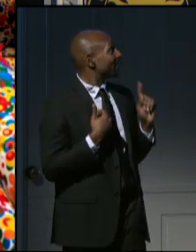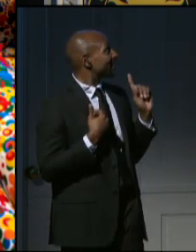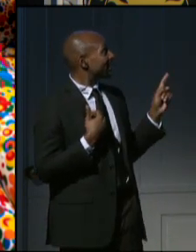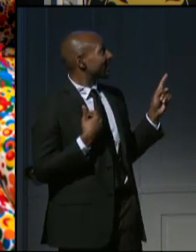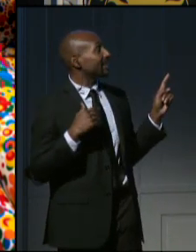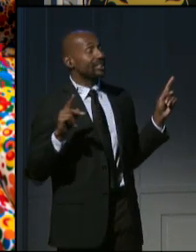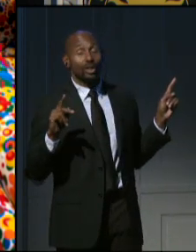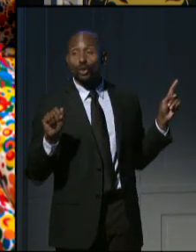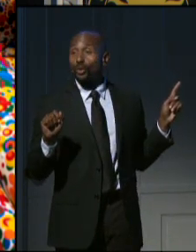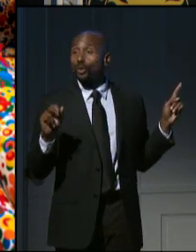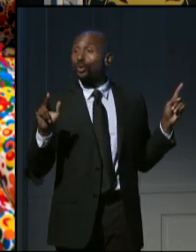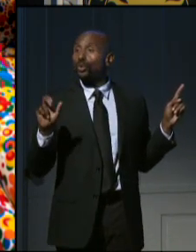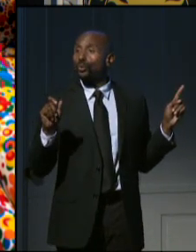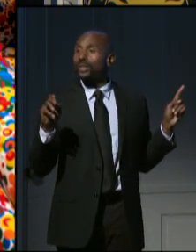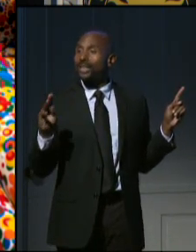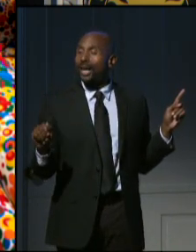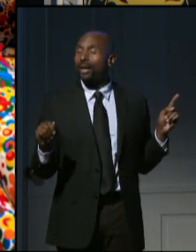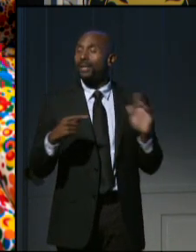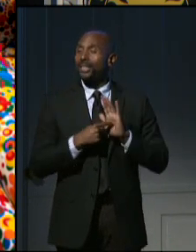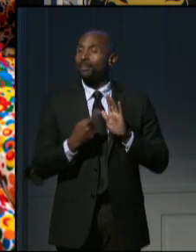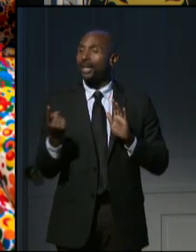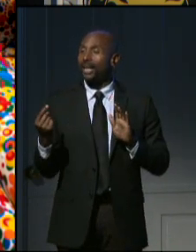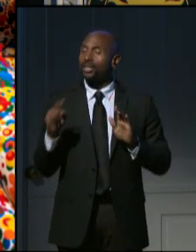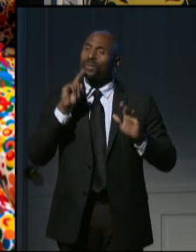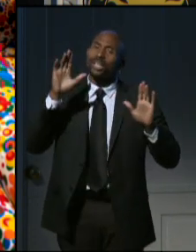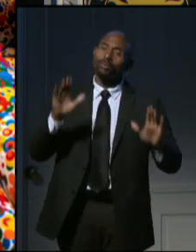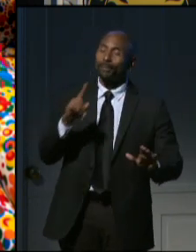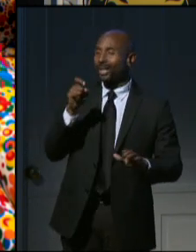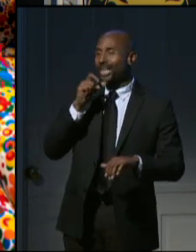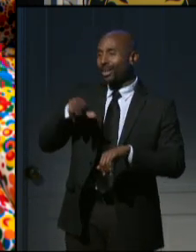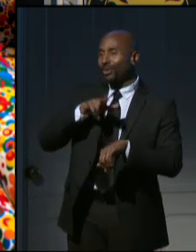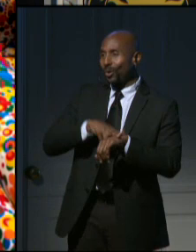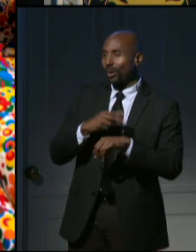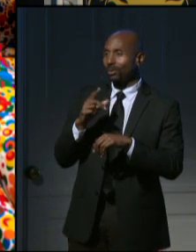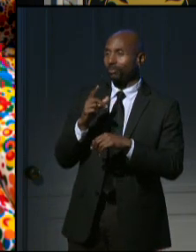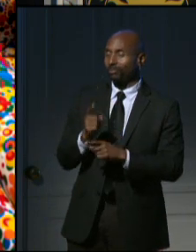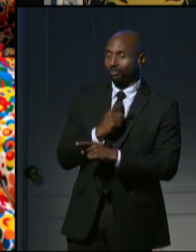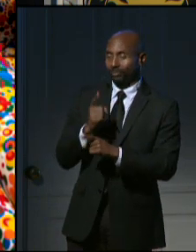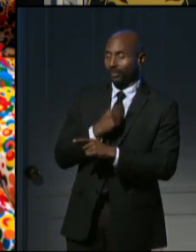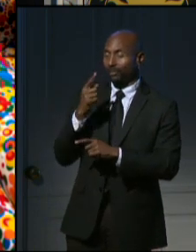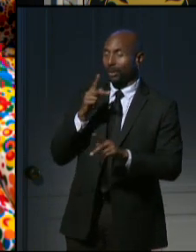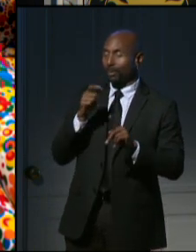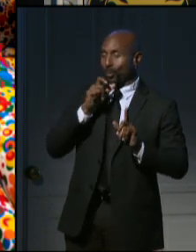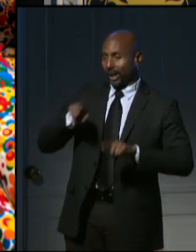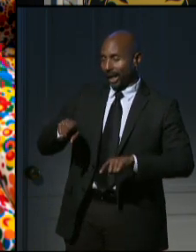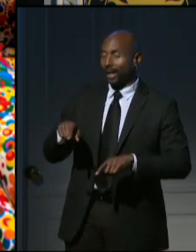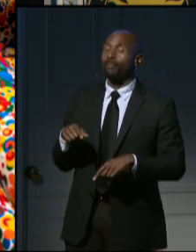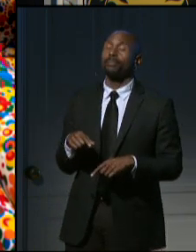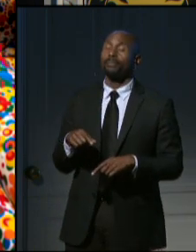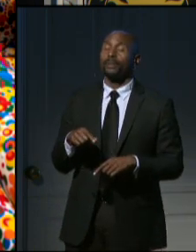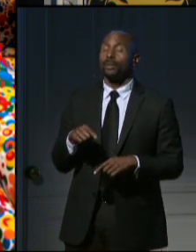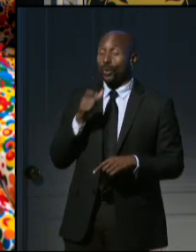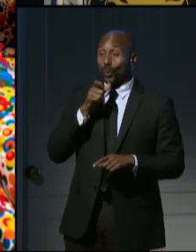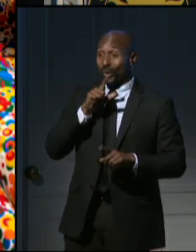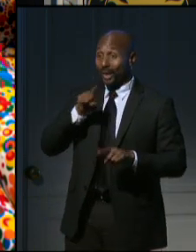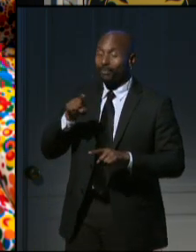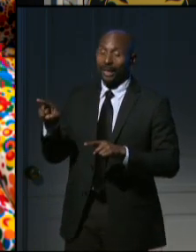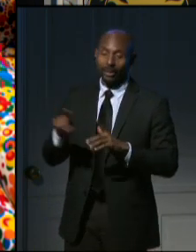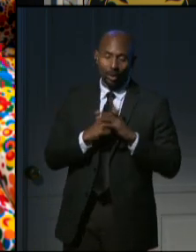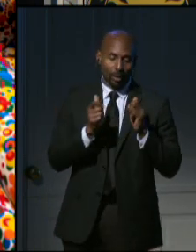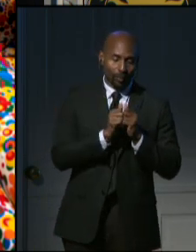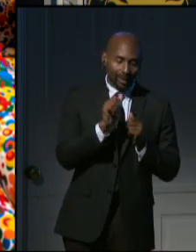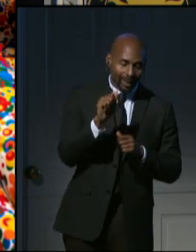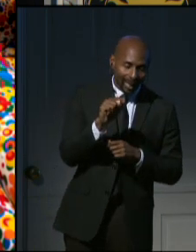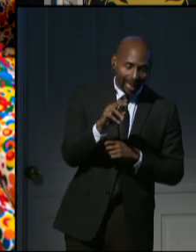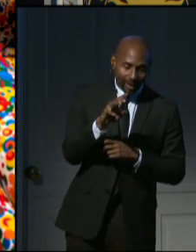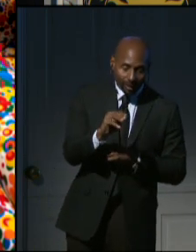great exhibit to have because it wasn't normal on the people that came in, and they had to start in the atrium, and